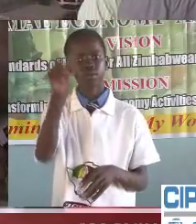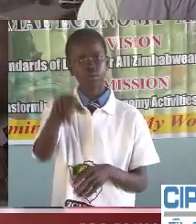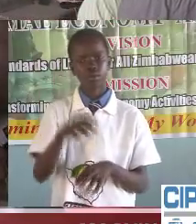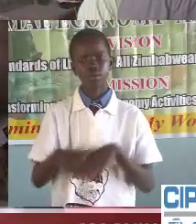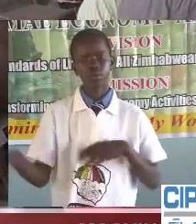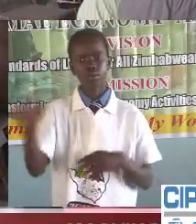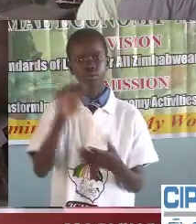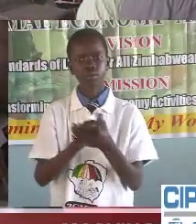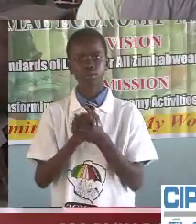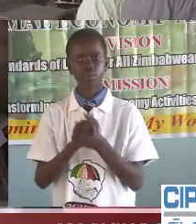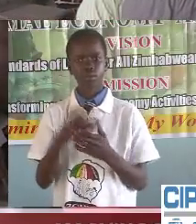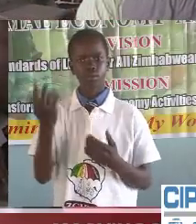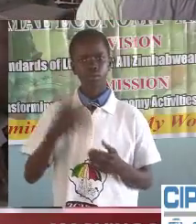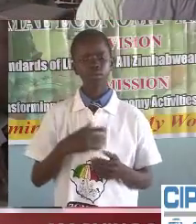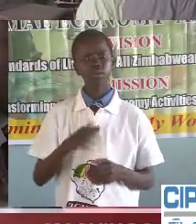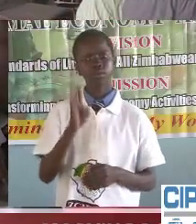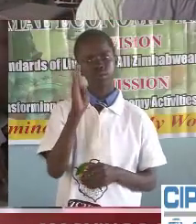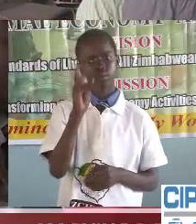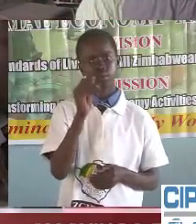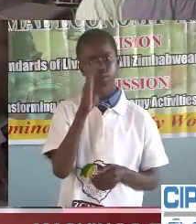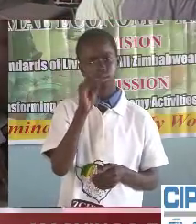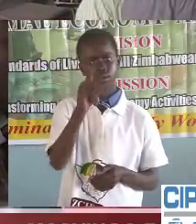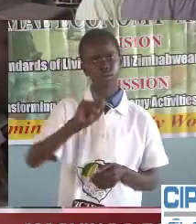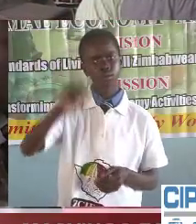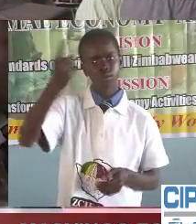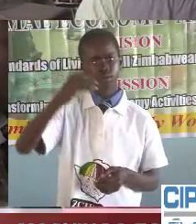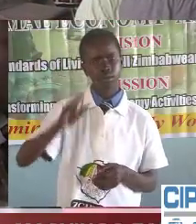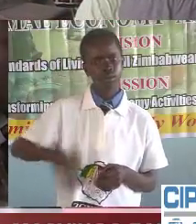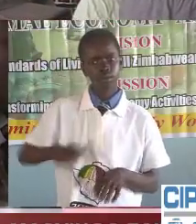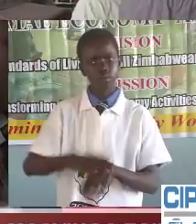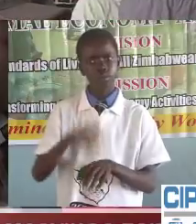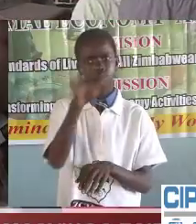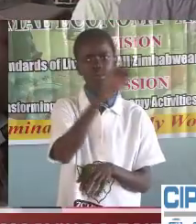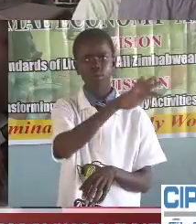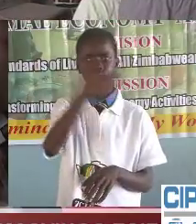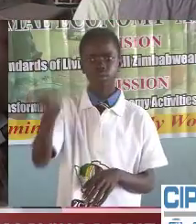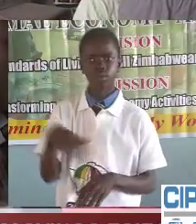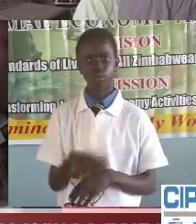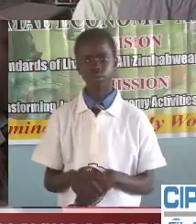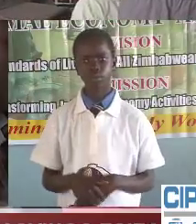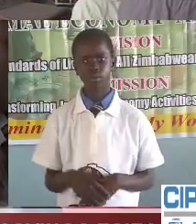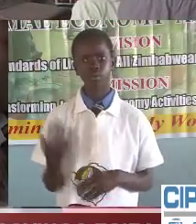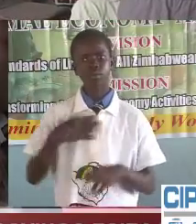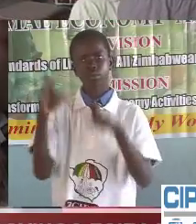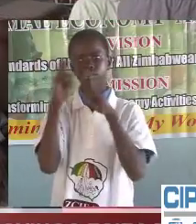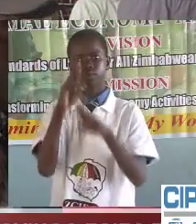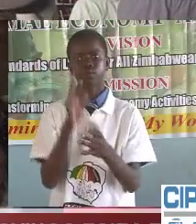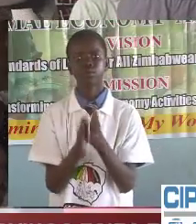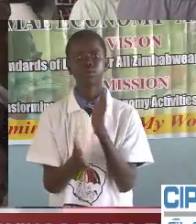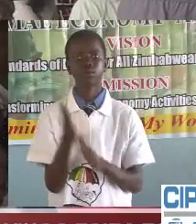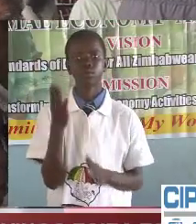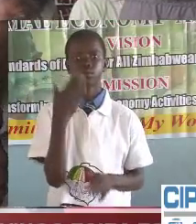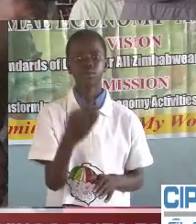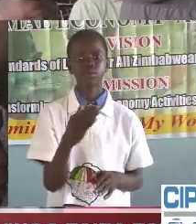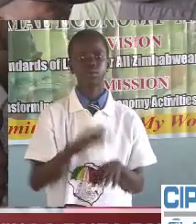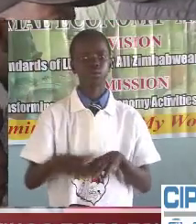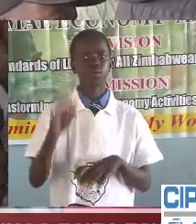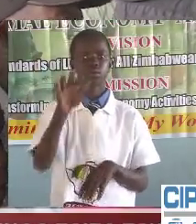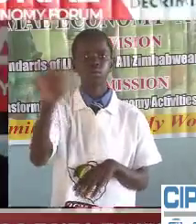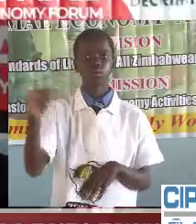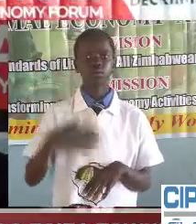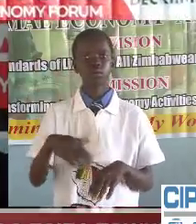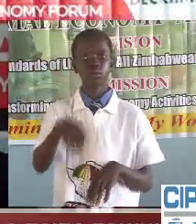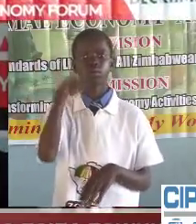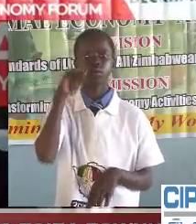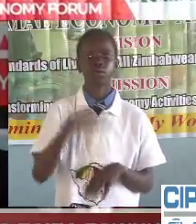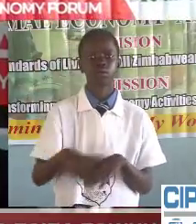the oppressed people who are the majority of the people in Zimbabwe. We are the